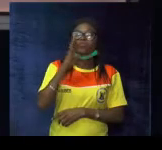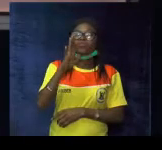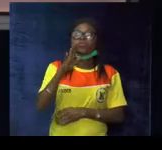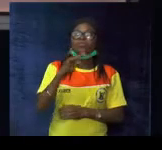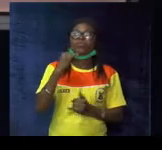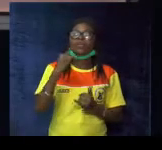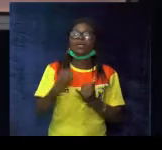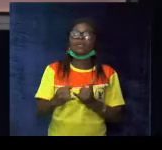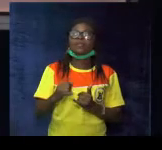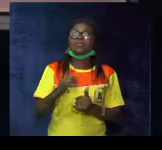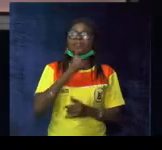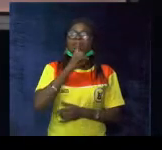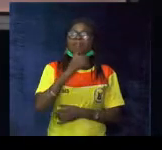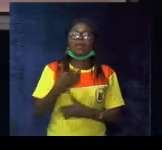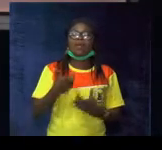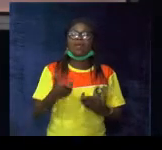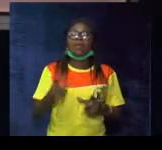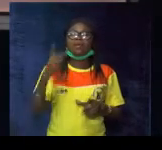answer.